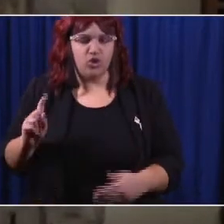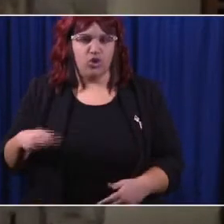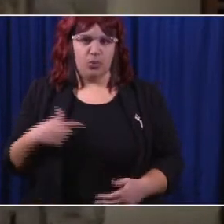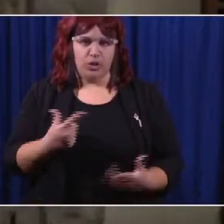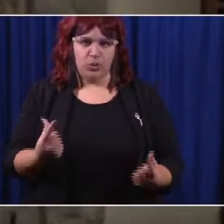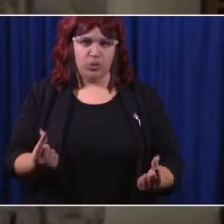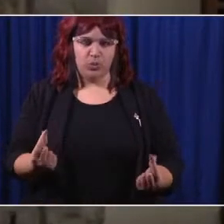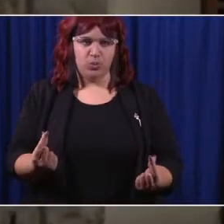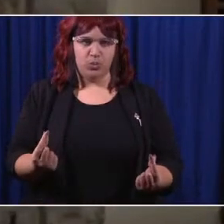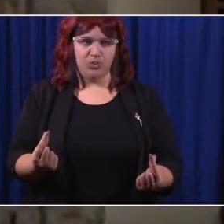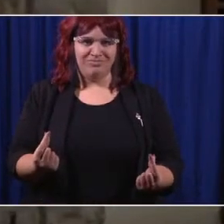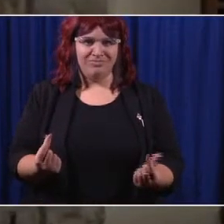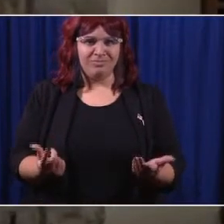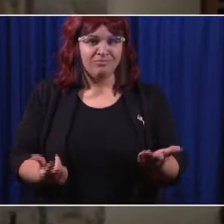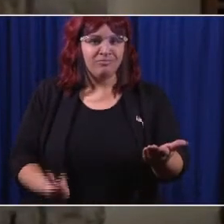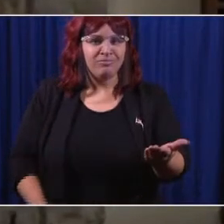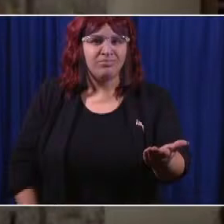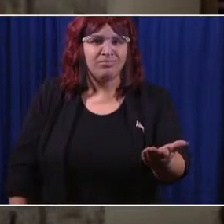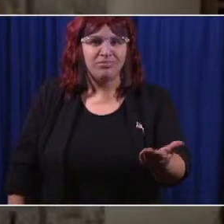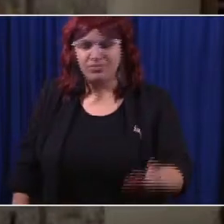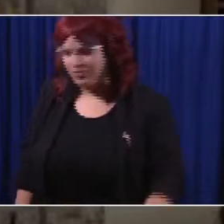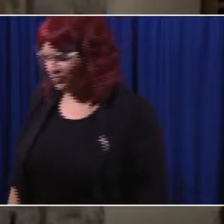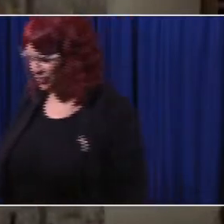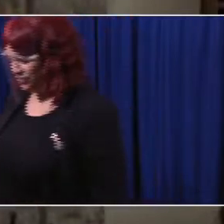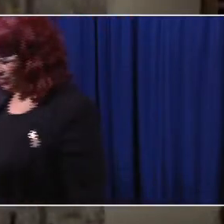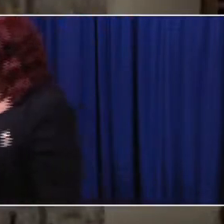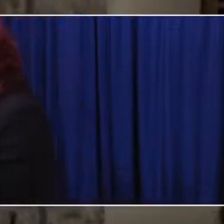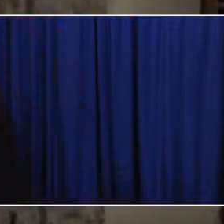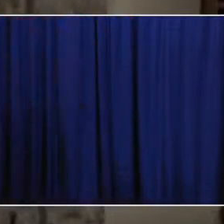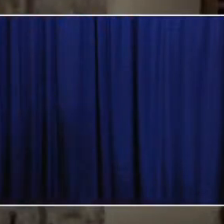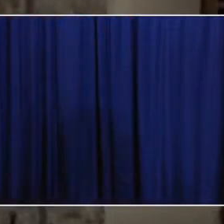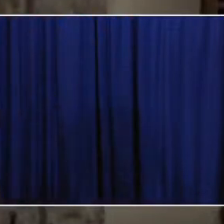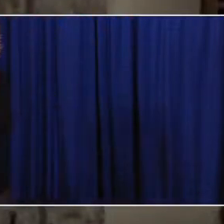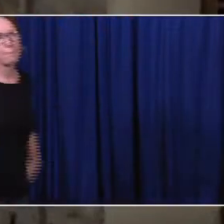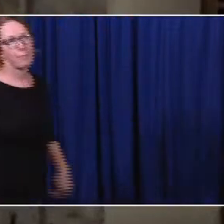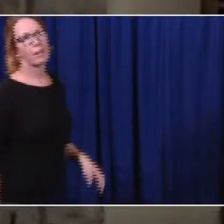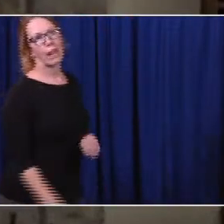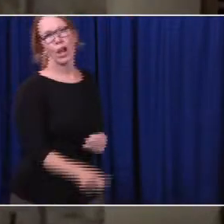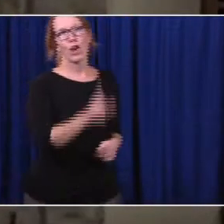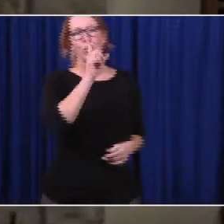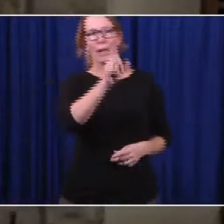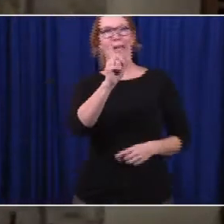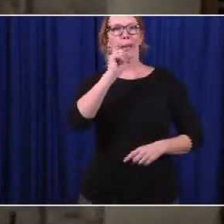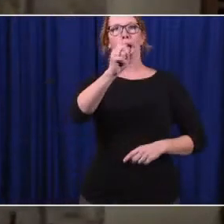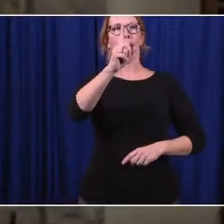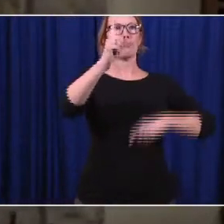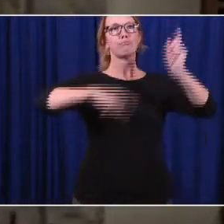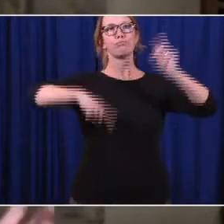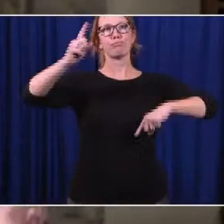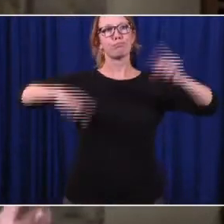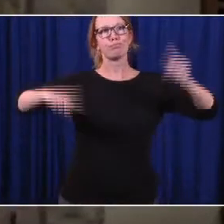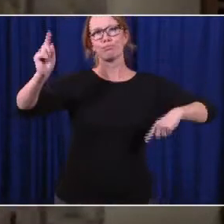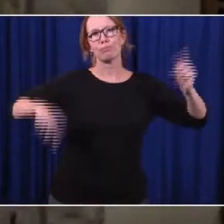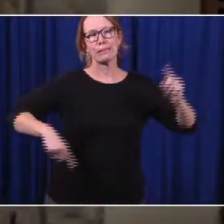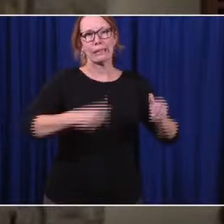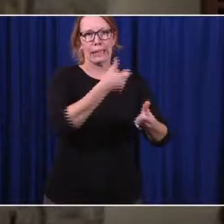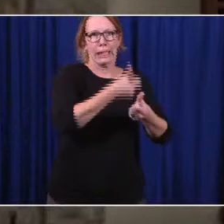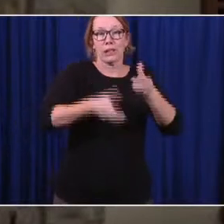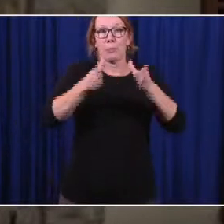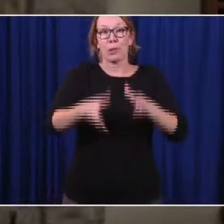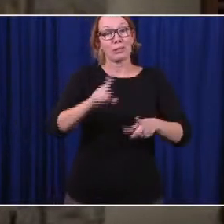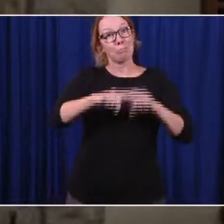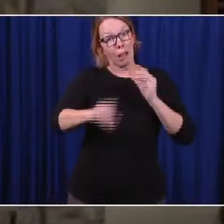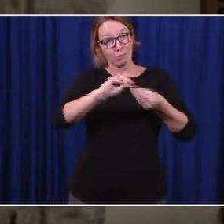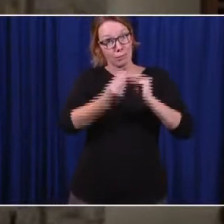everybody probably could make their own list of what we all need to do. Look, number one, don't travel.